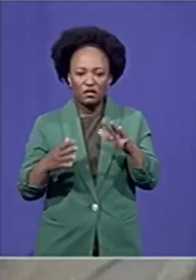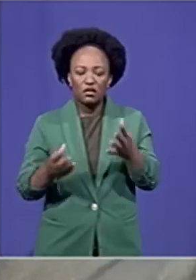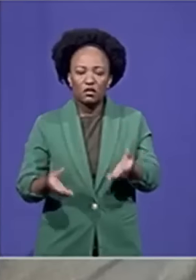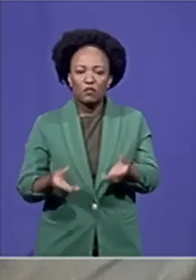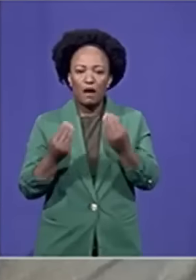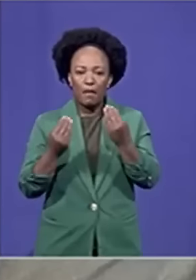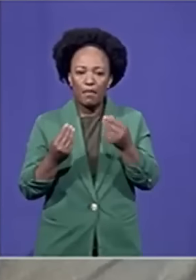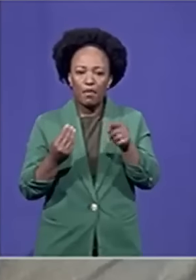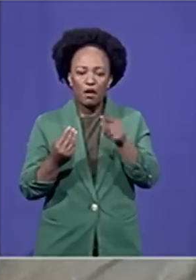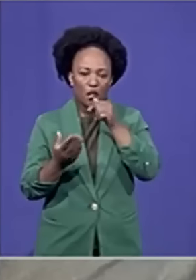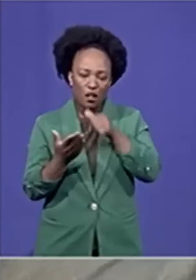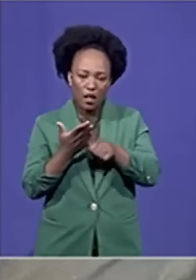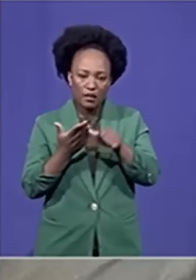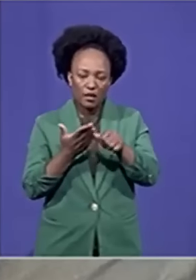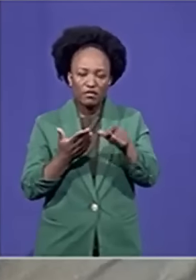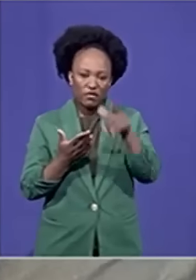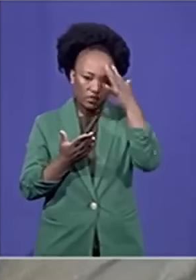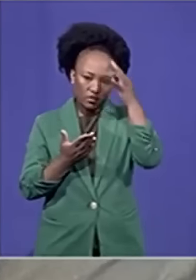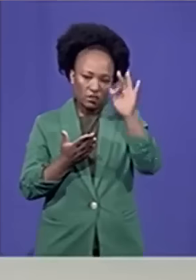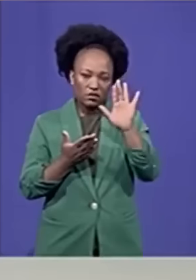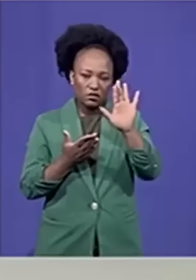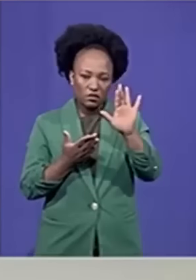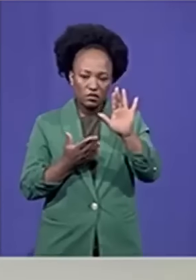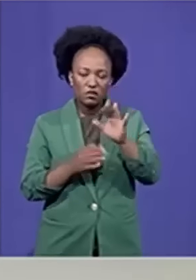lengolo la karolwana ya molao wa